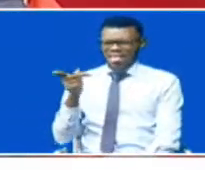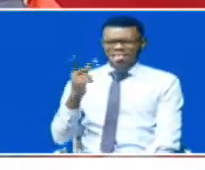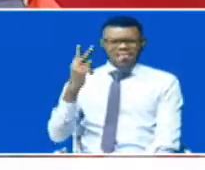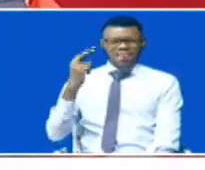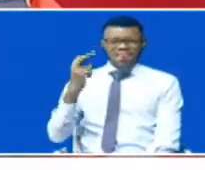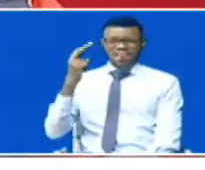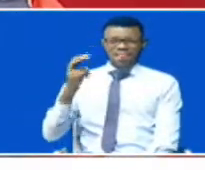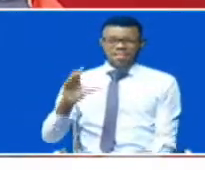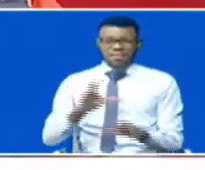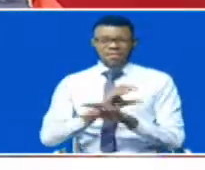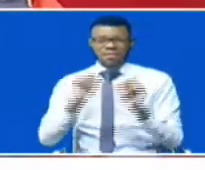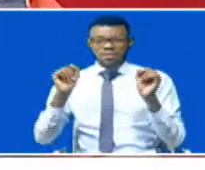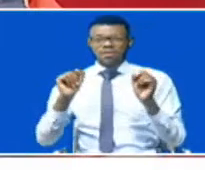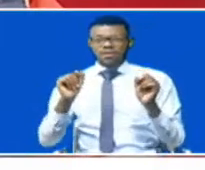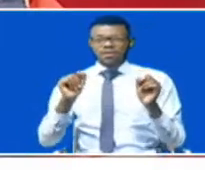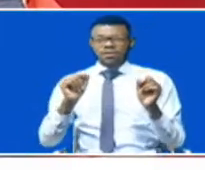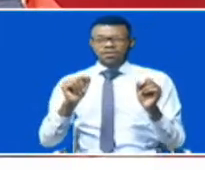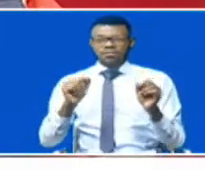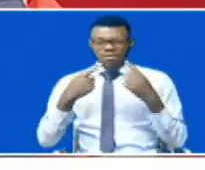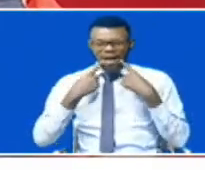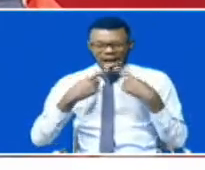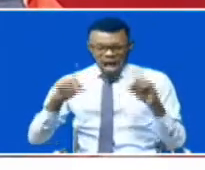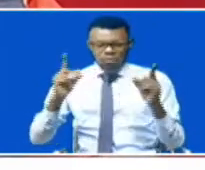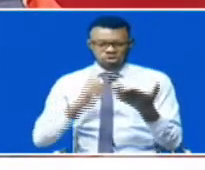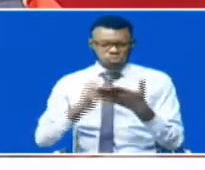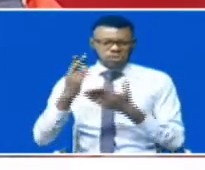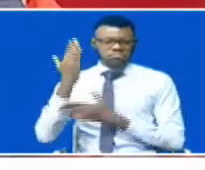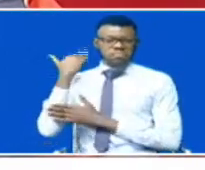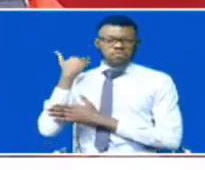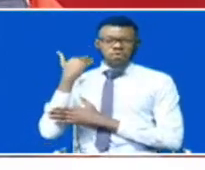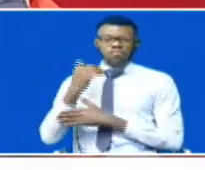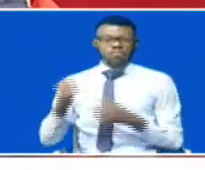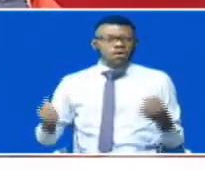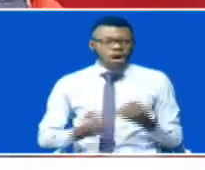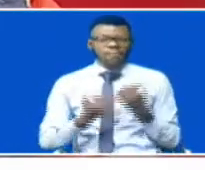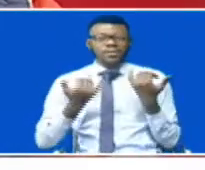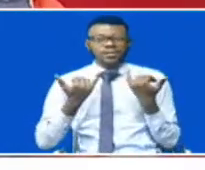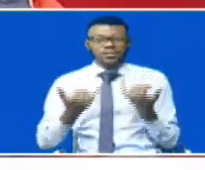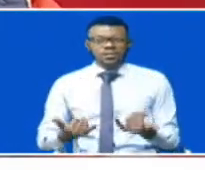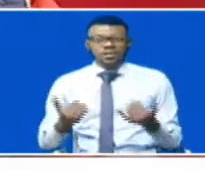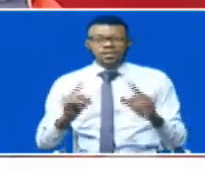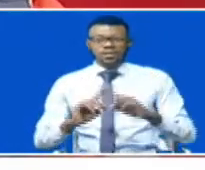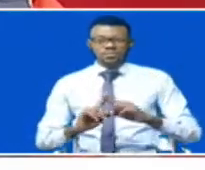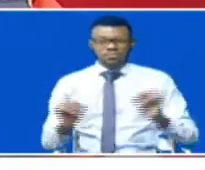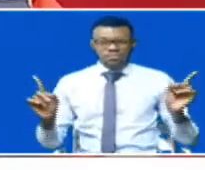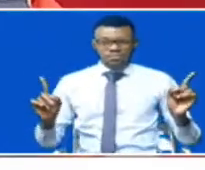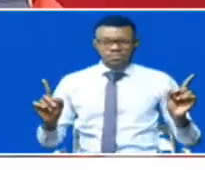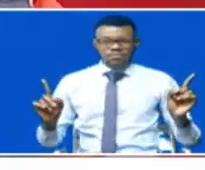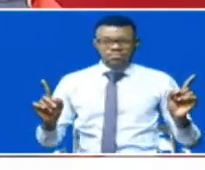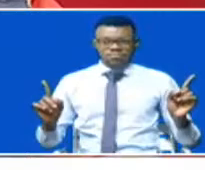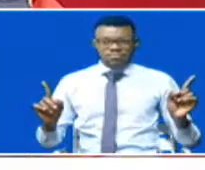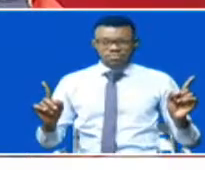because the president talked about it 2 weeks ago, yeah. And it's happening. But remember, as they rightfully say,